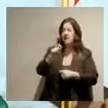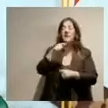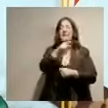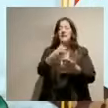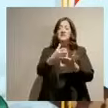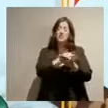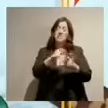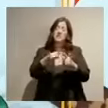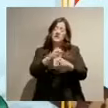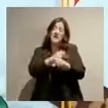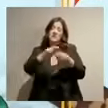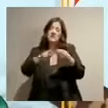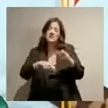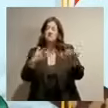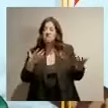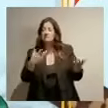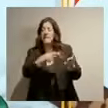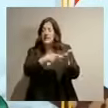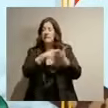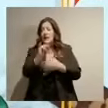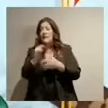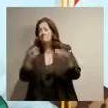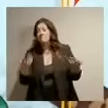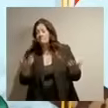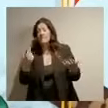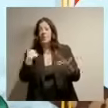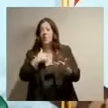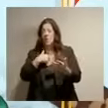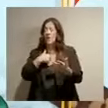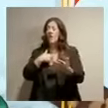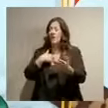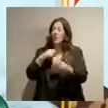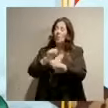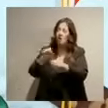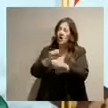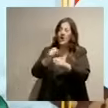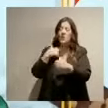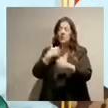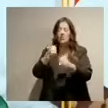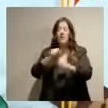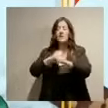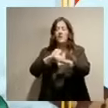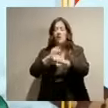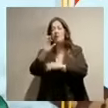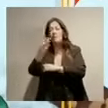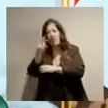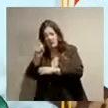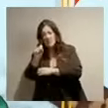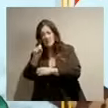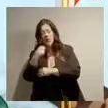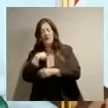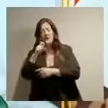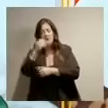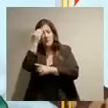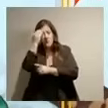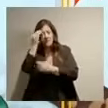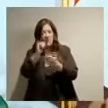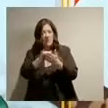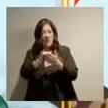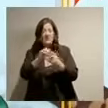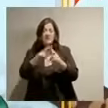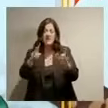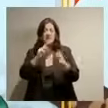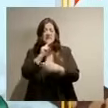deserve results. And they demand results. And so when we're out there promoting these bonds, we need to be mindful of that. And that's deeply, to your